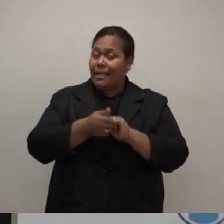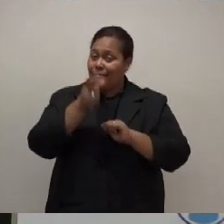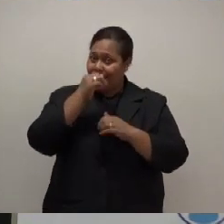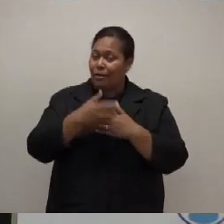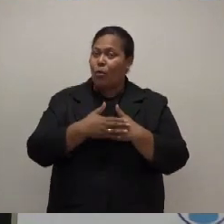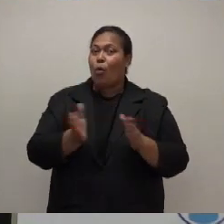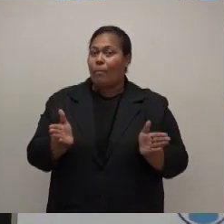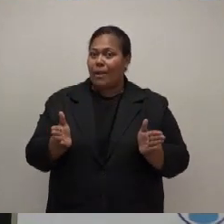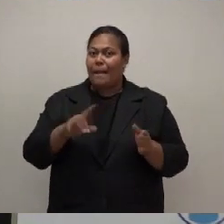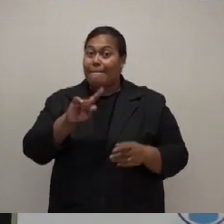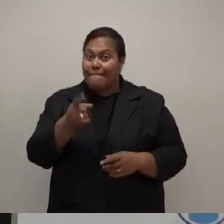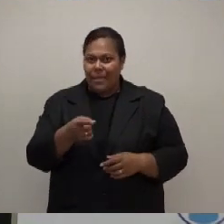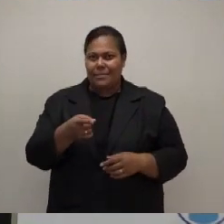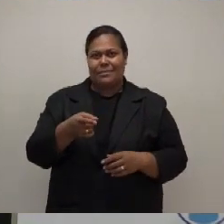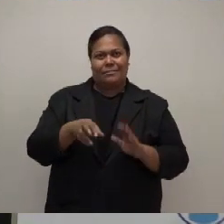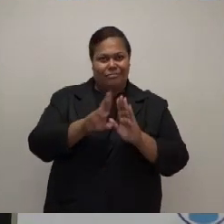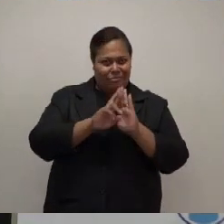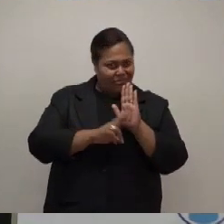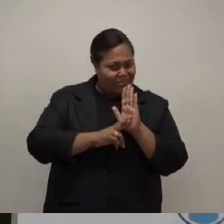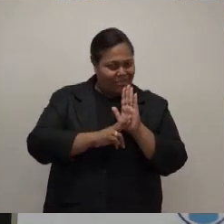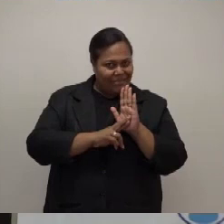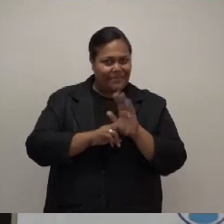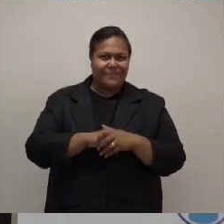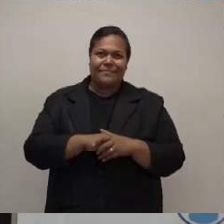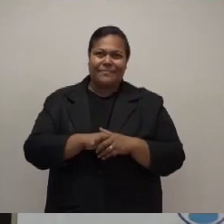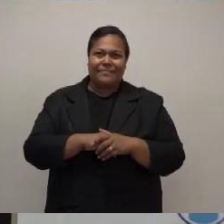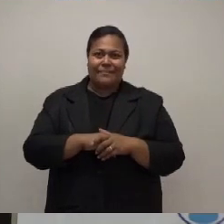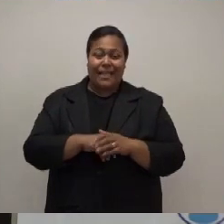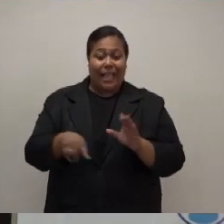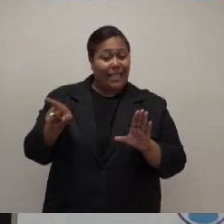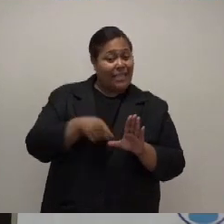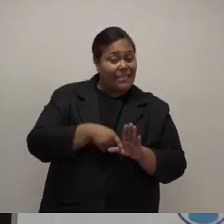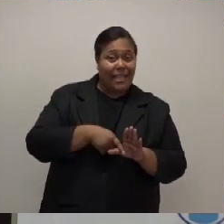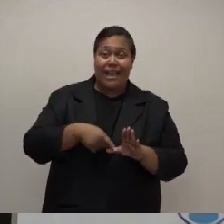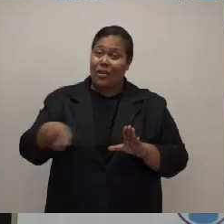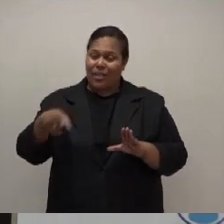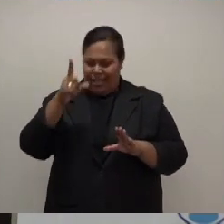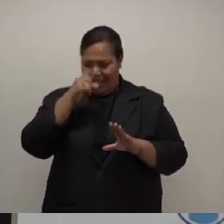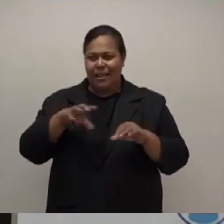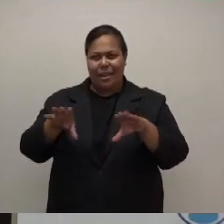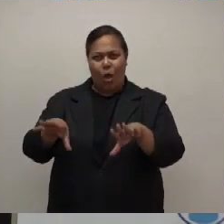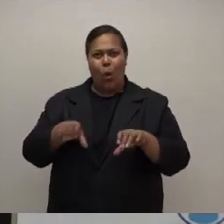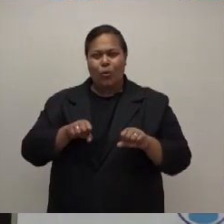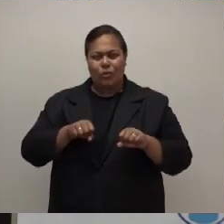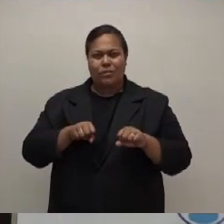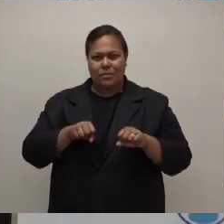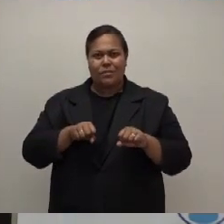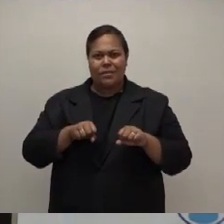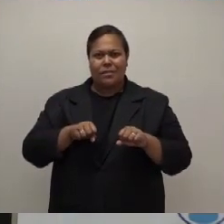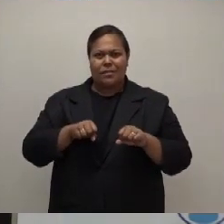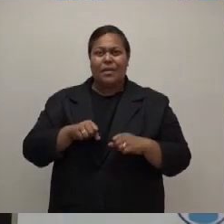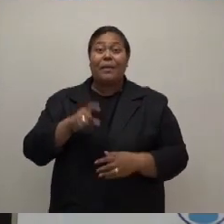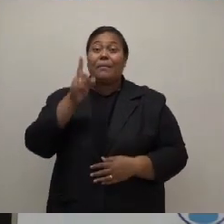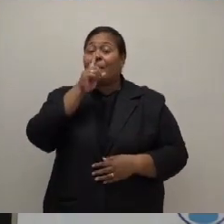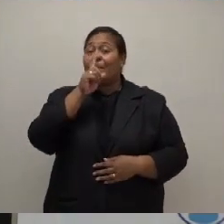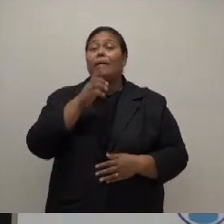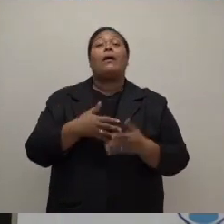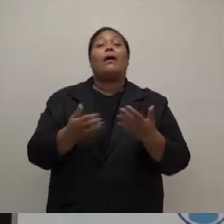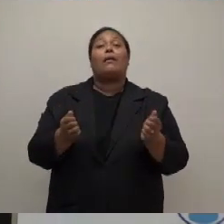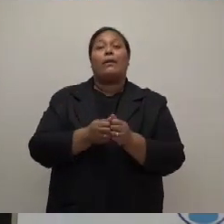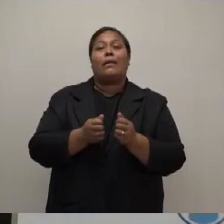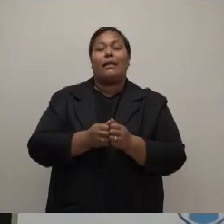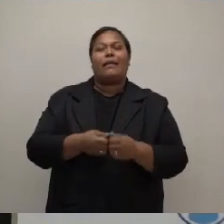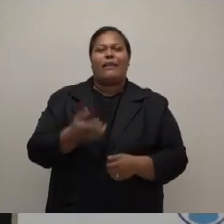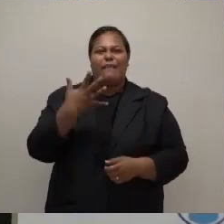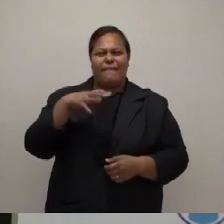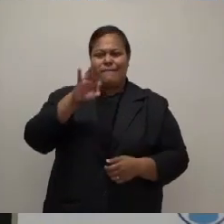Our formal indoor and outdoor sporting venues can host sporting events with spectators at 50% capacity,